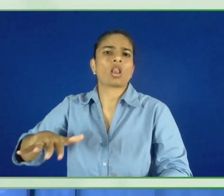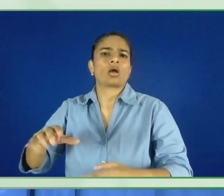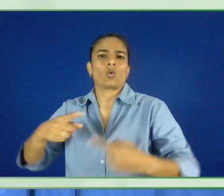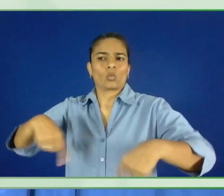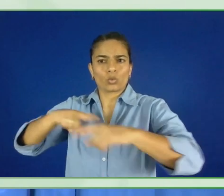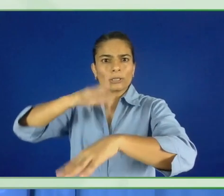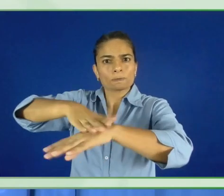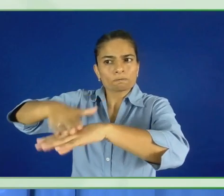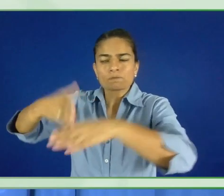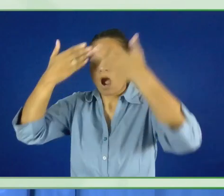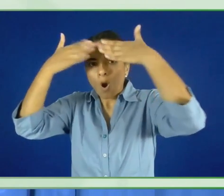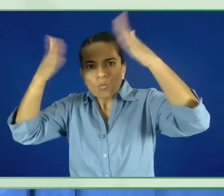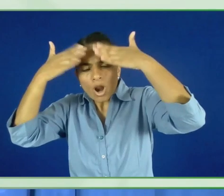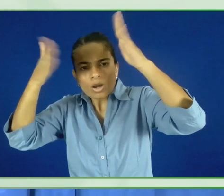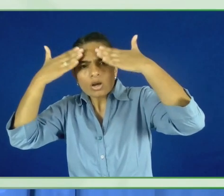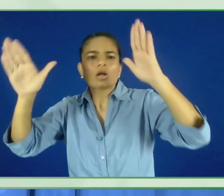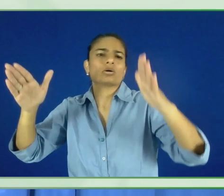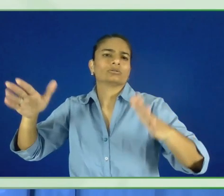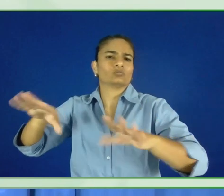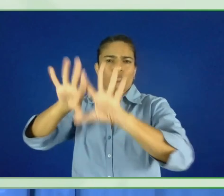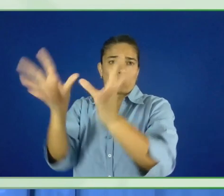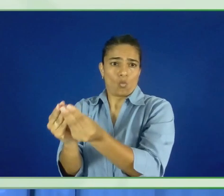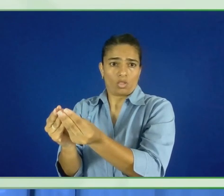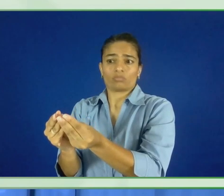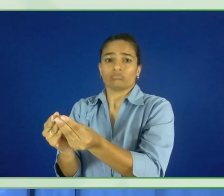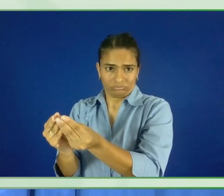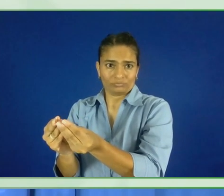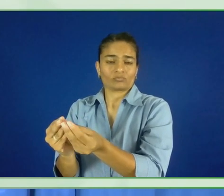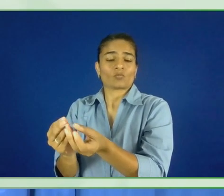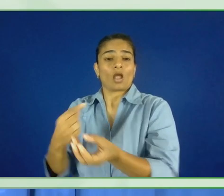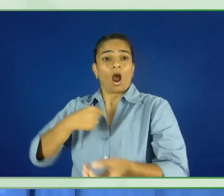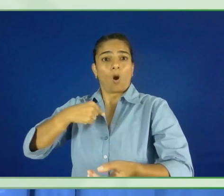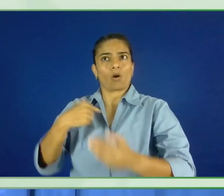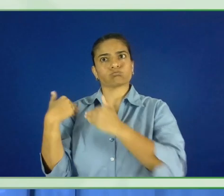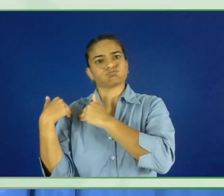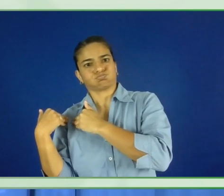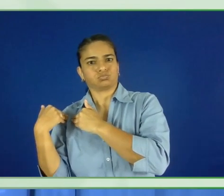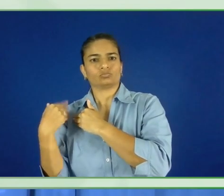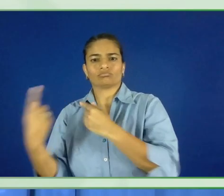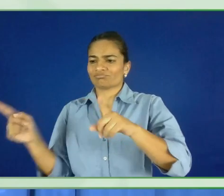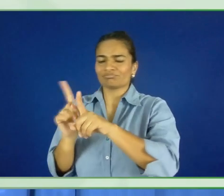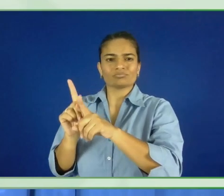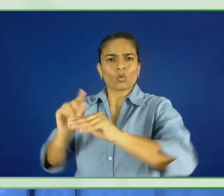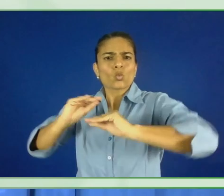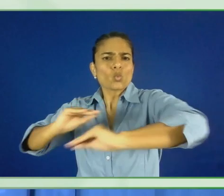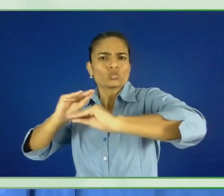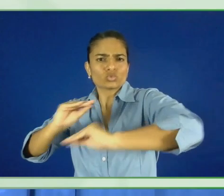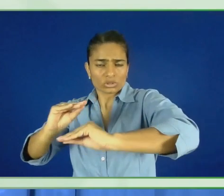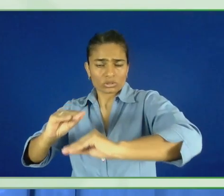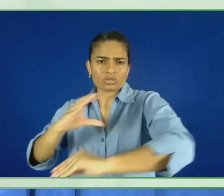A key action is our coaching sessions that we organize during employment